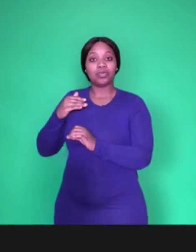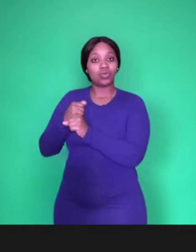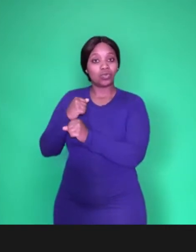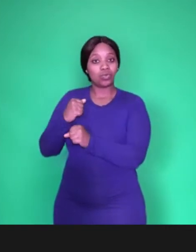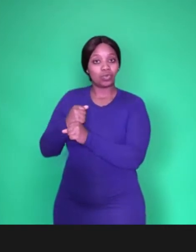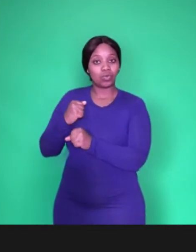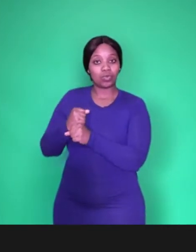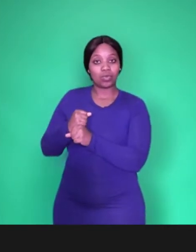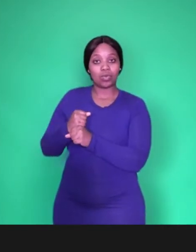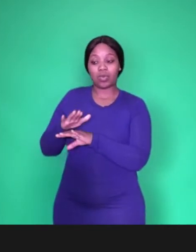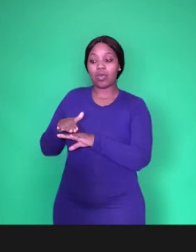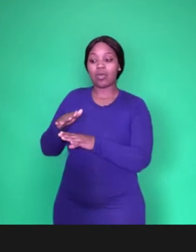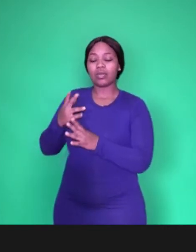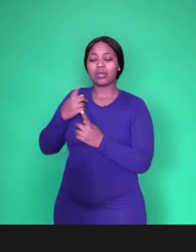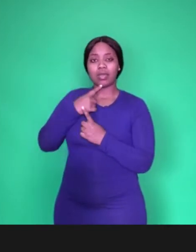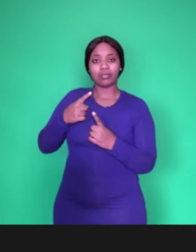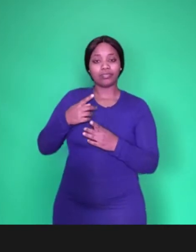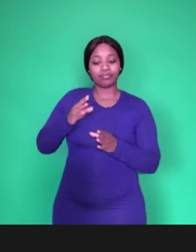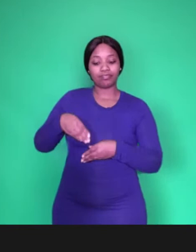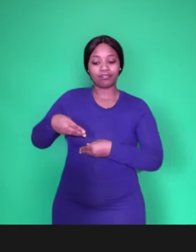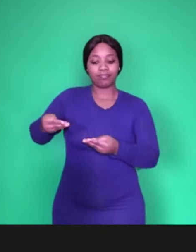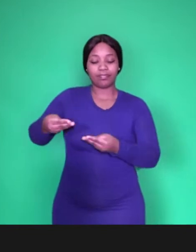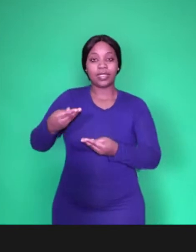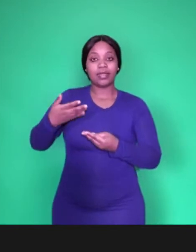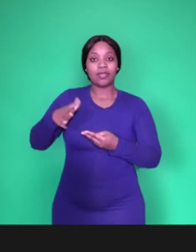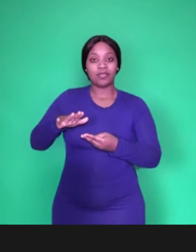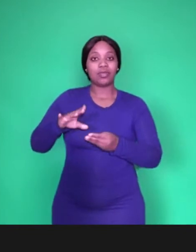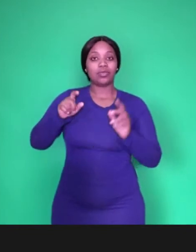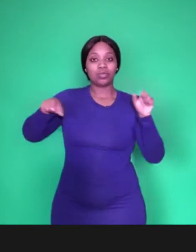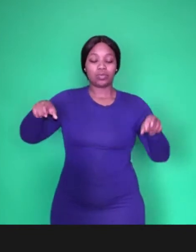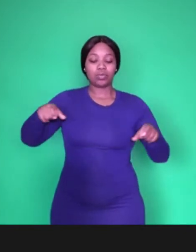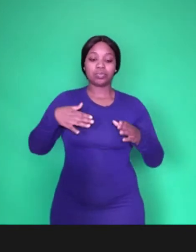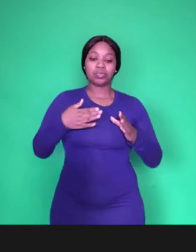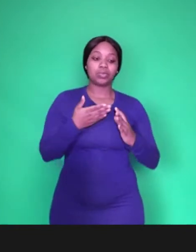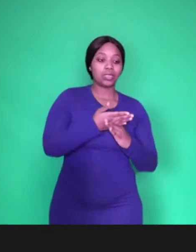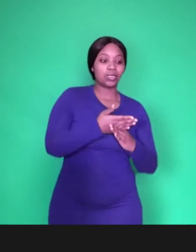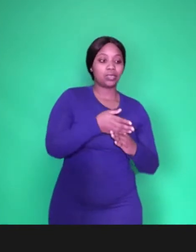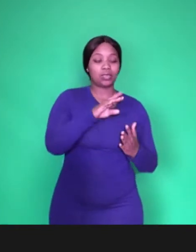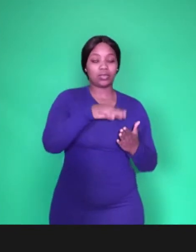it's published. And this is on the role of internal migration and urbanization.